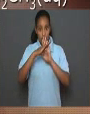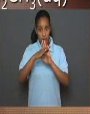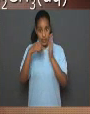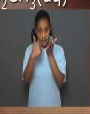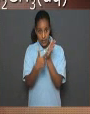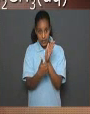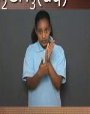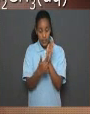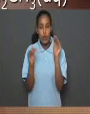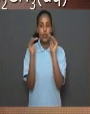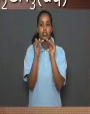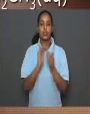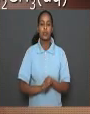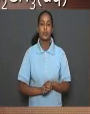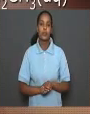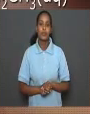this equation.